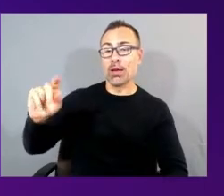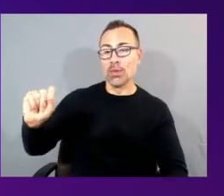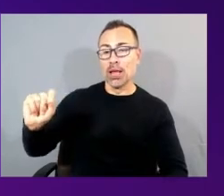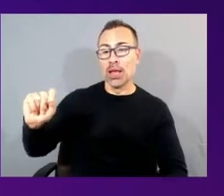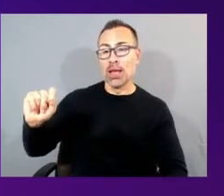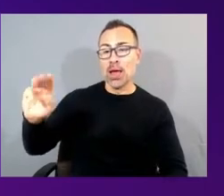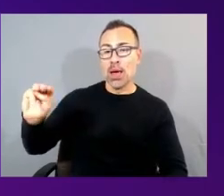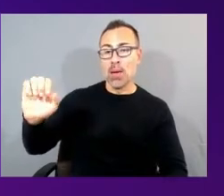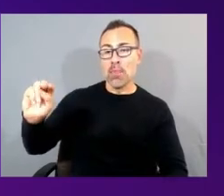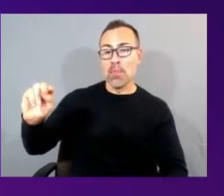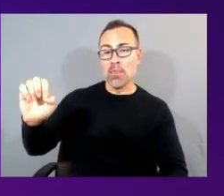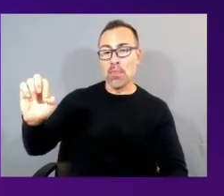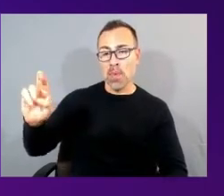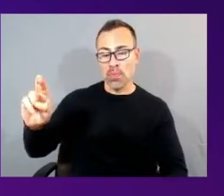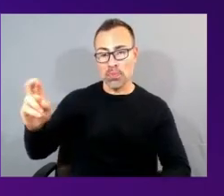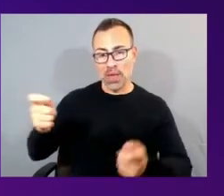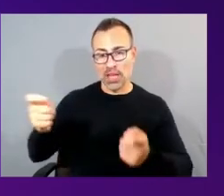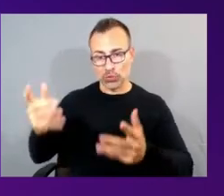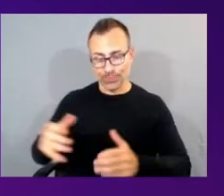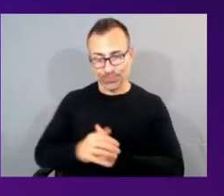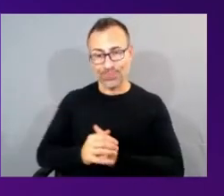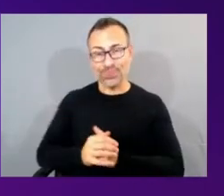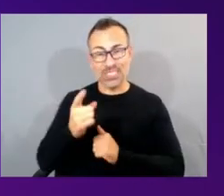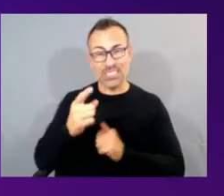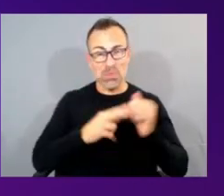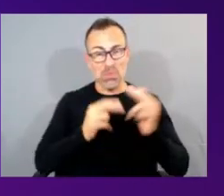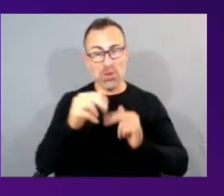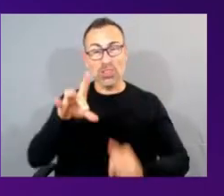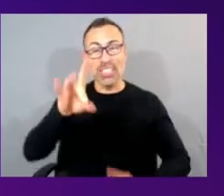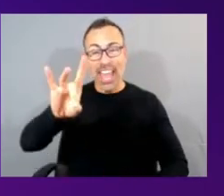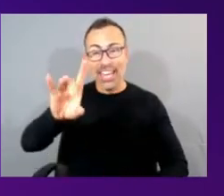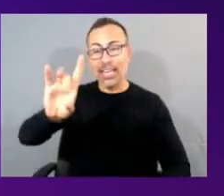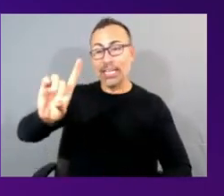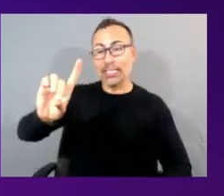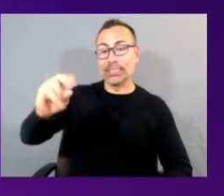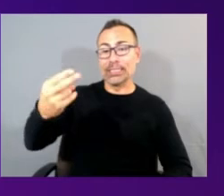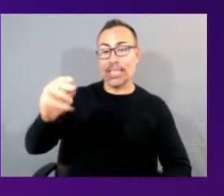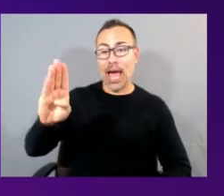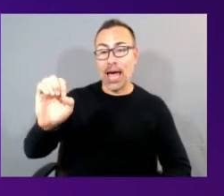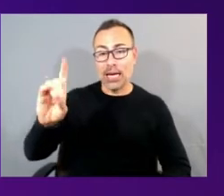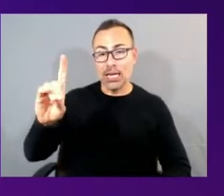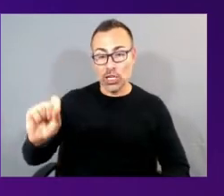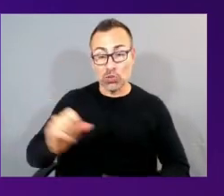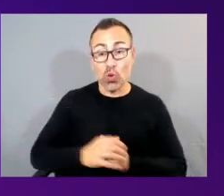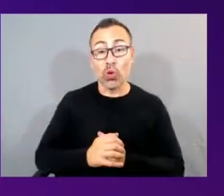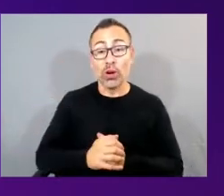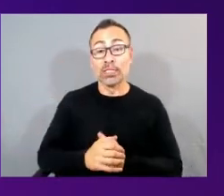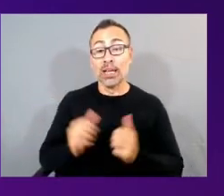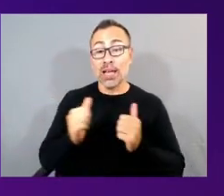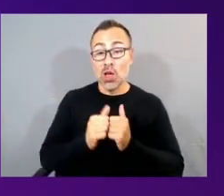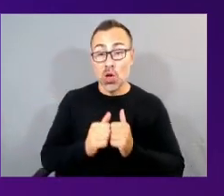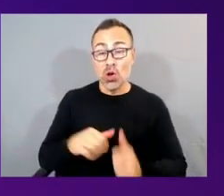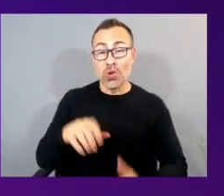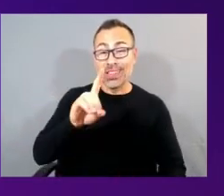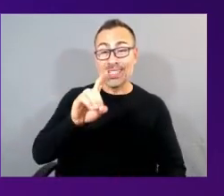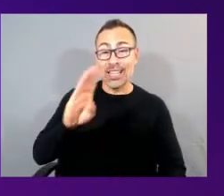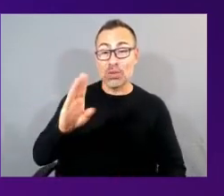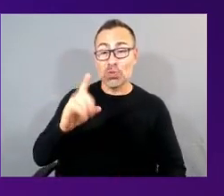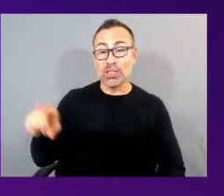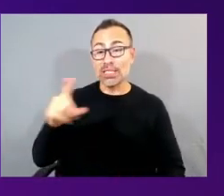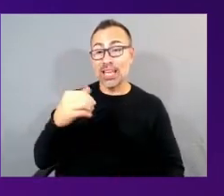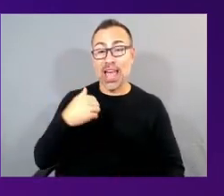access to Sitewise Monitor. And with these dashboards, he got the overview he always wanted for all his production